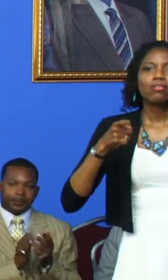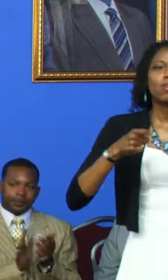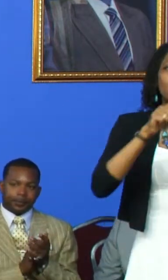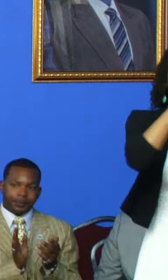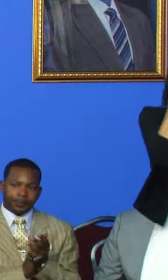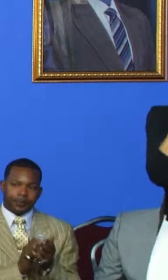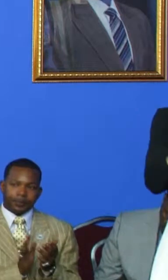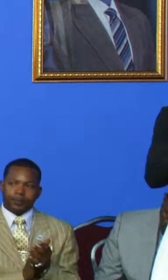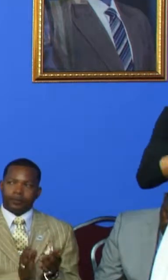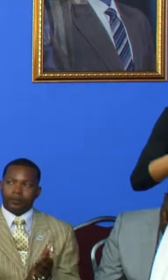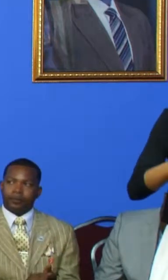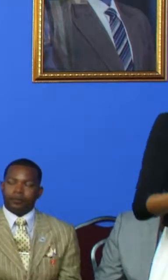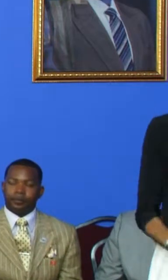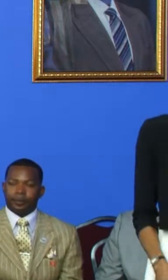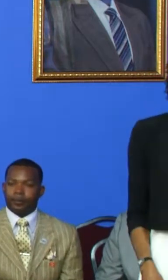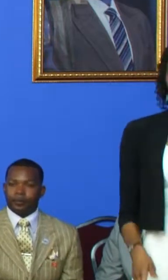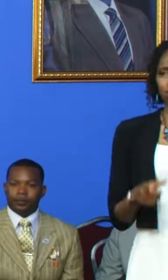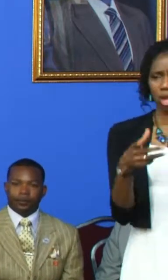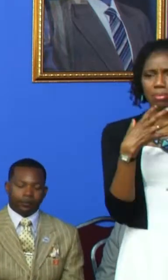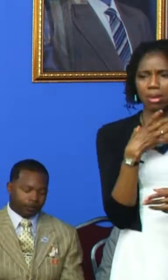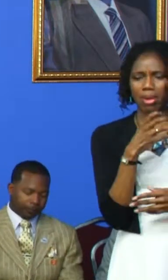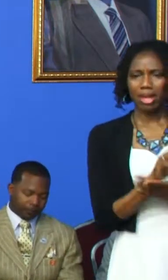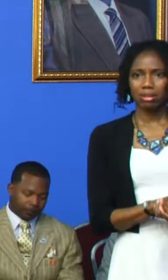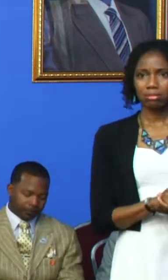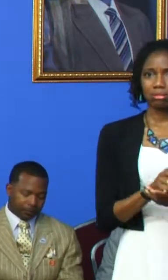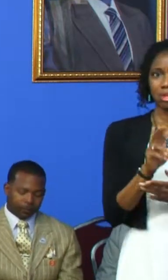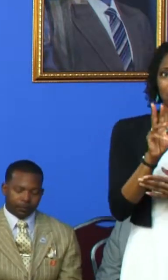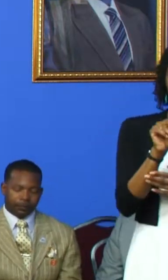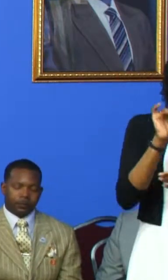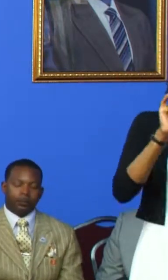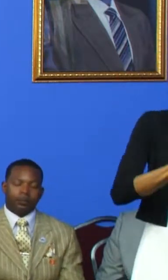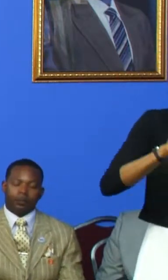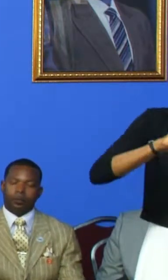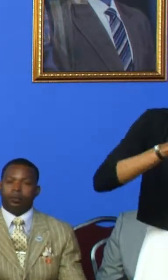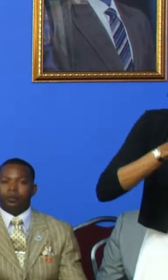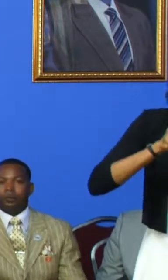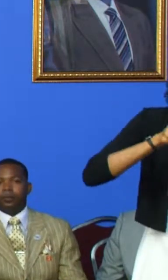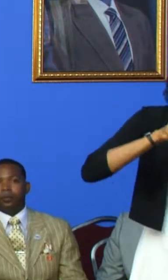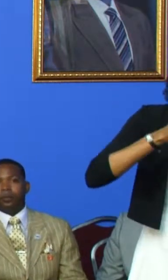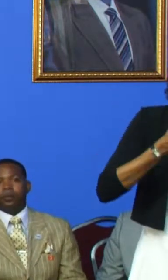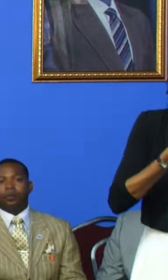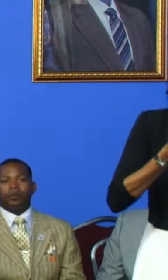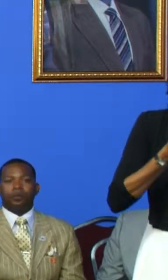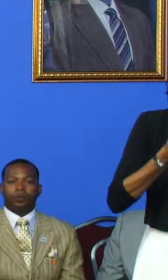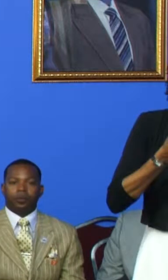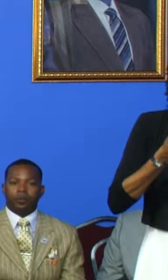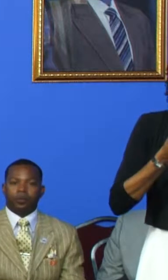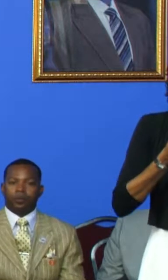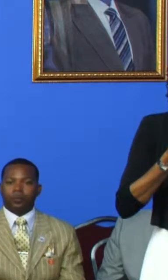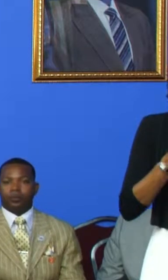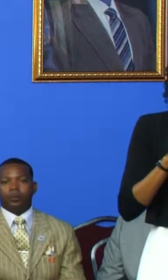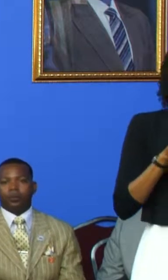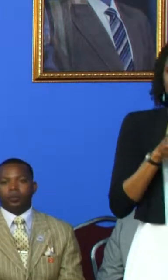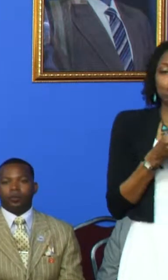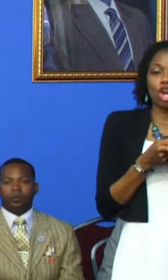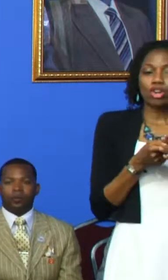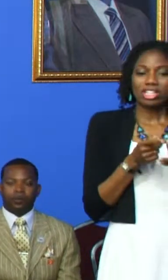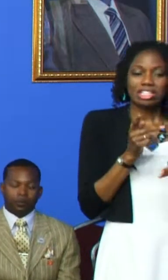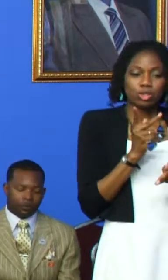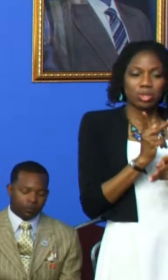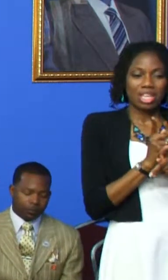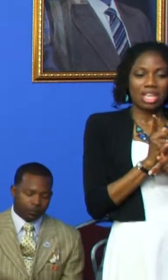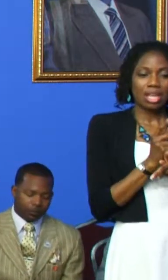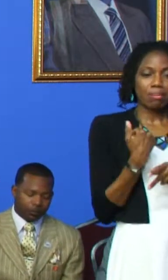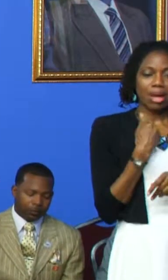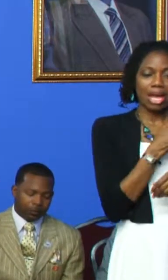Now y'all get mad, all y'all won't. That's how it started. It started to keep us